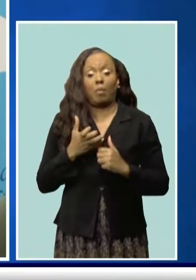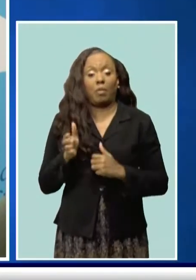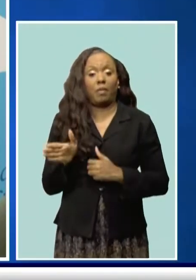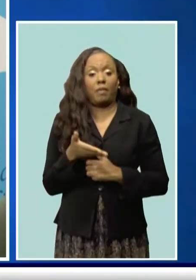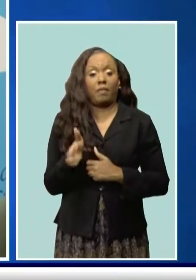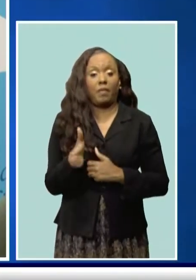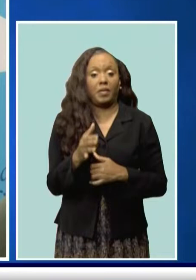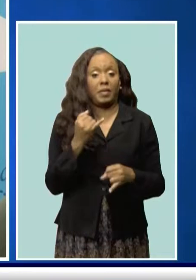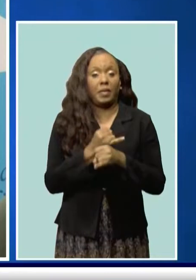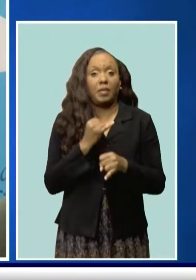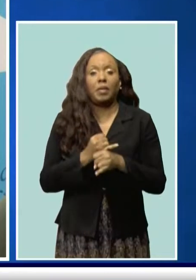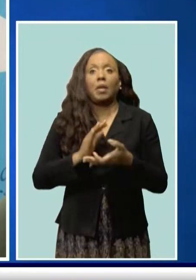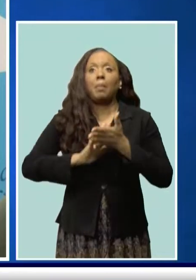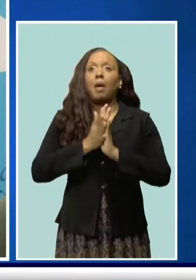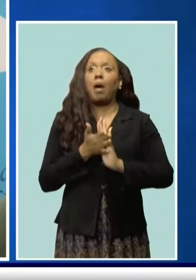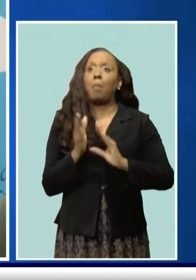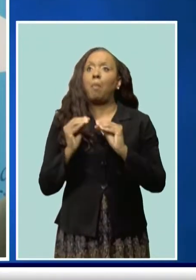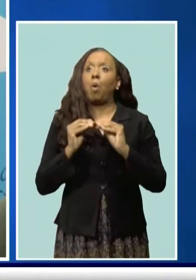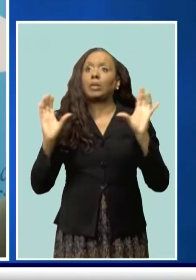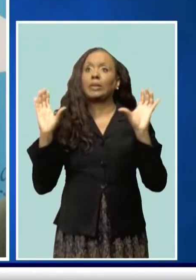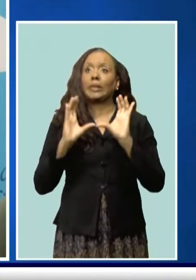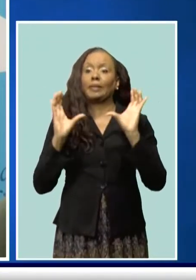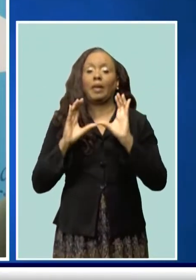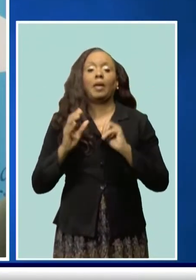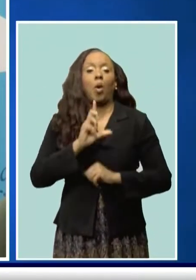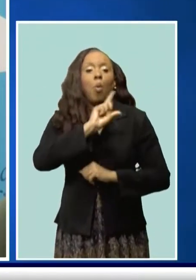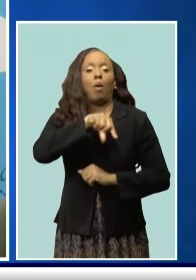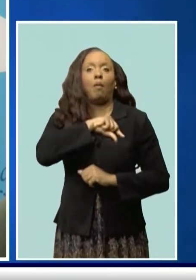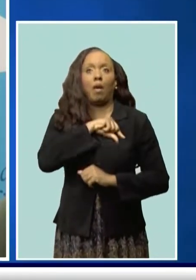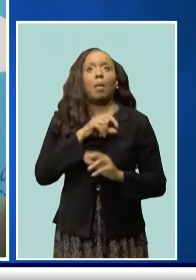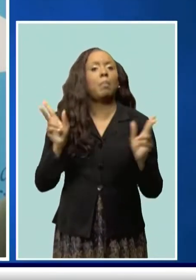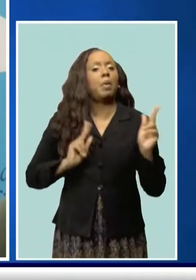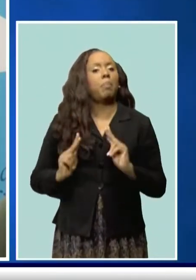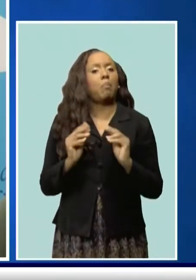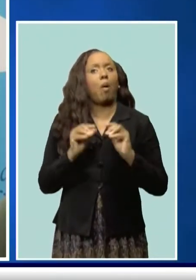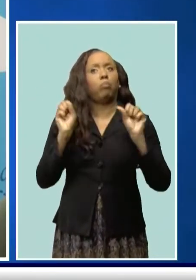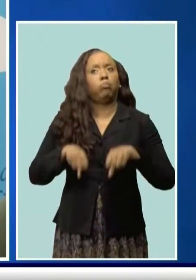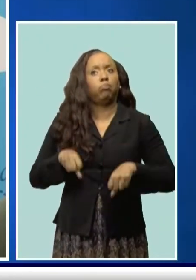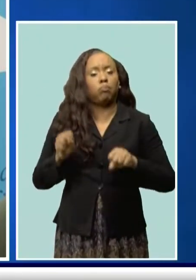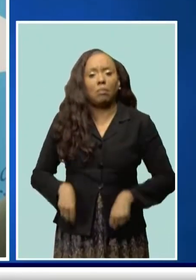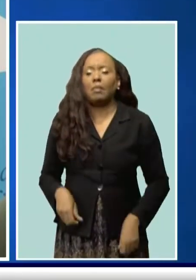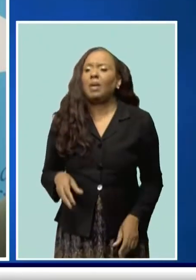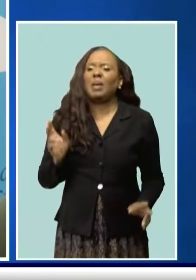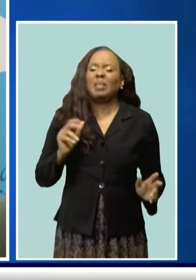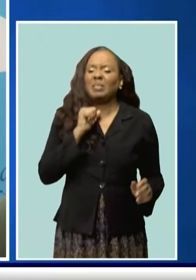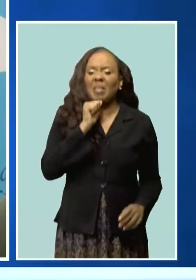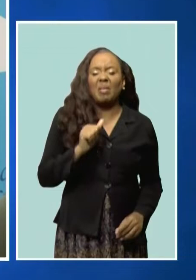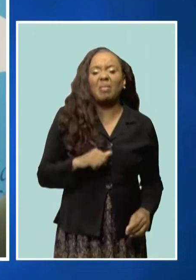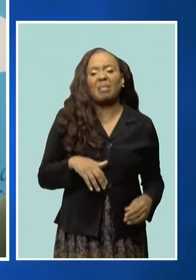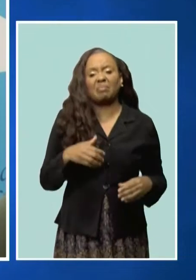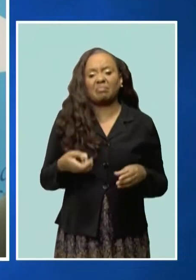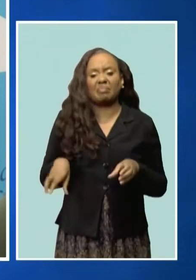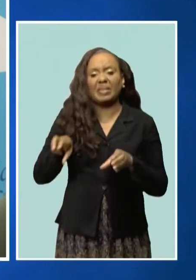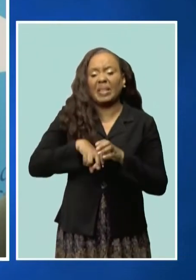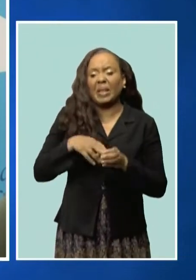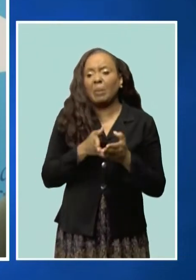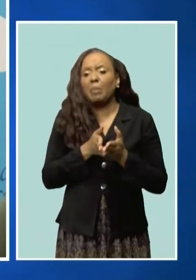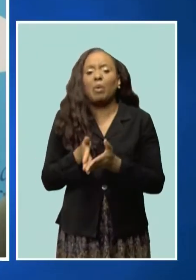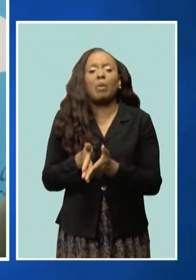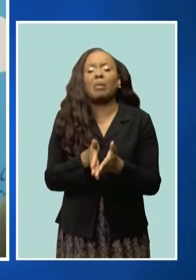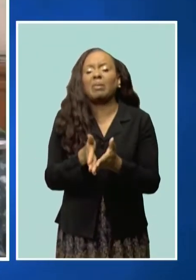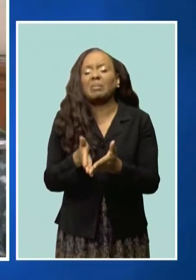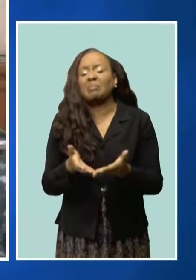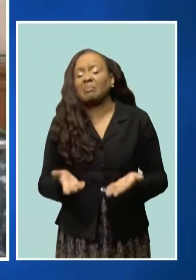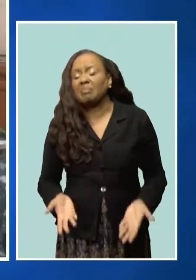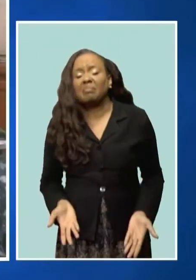sure that persons are competent in their fields and that persons don't just pick up a boat and go out. And then, you might